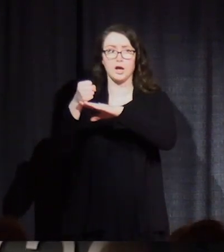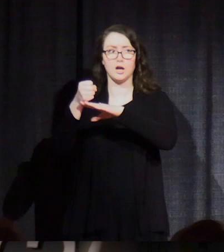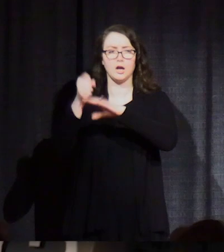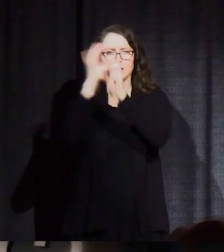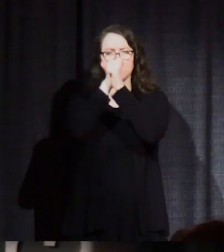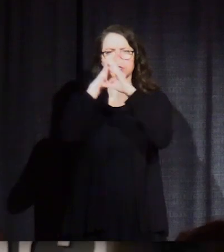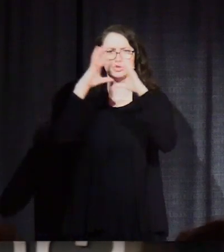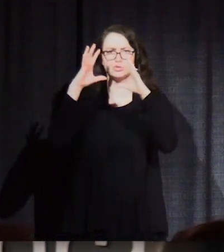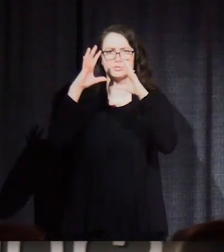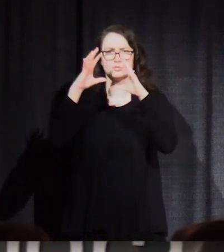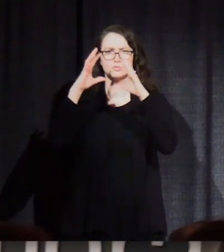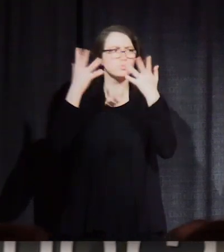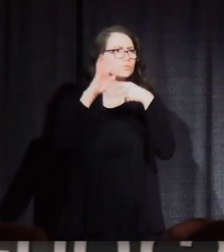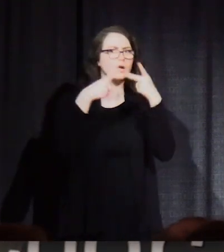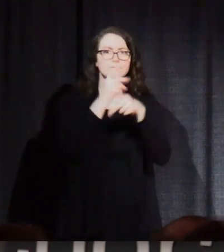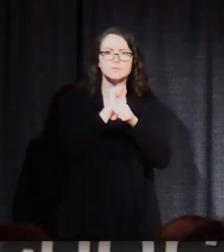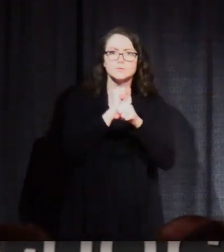What kind of jobs would we have?